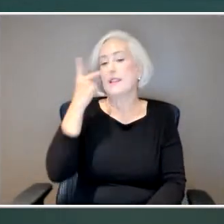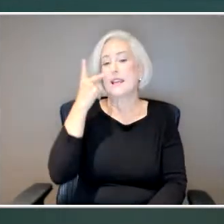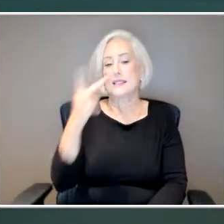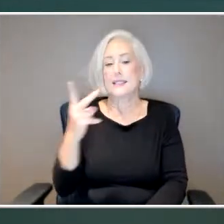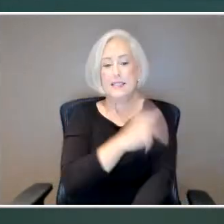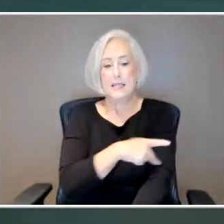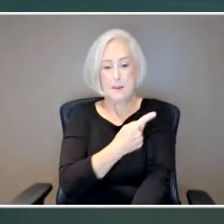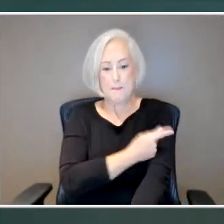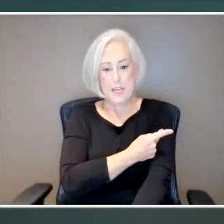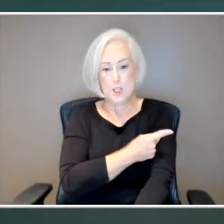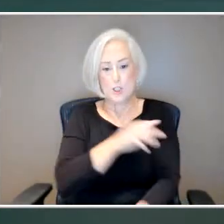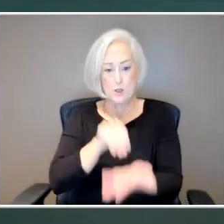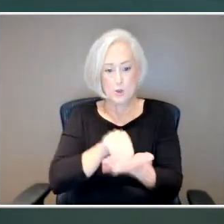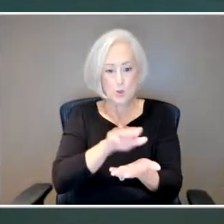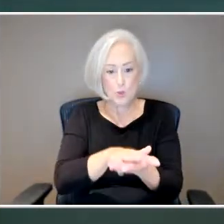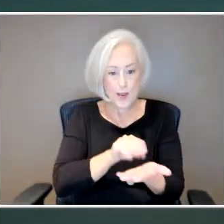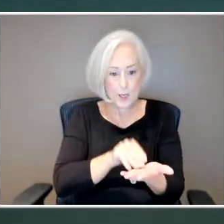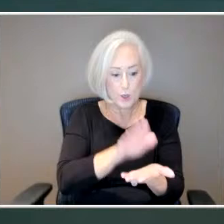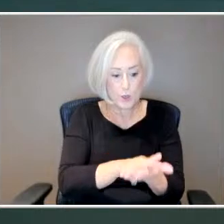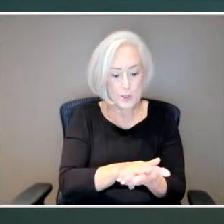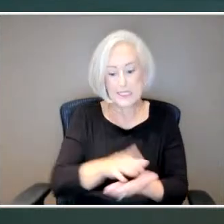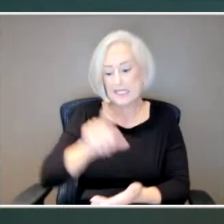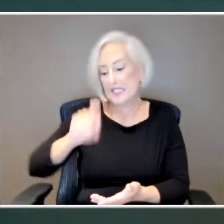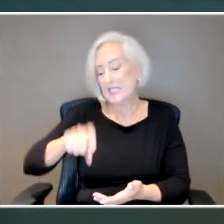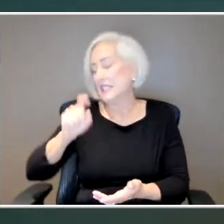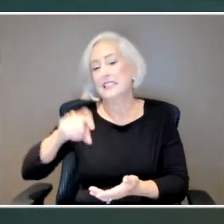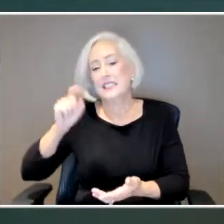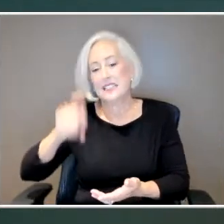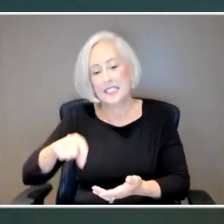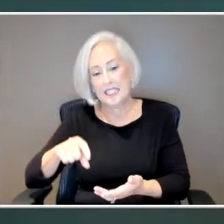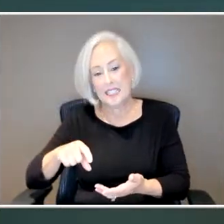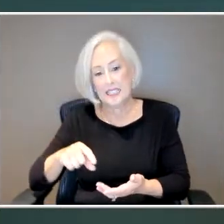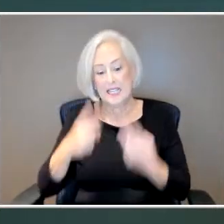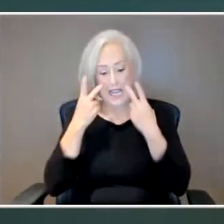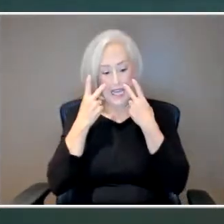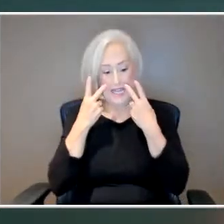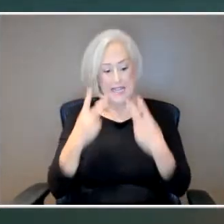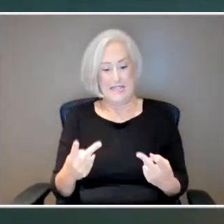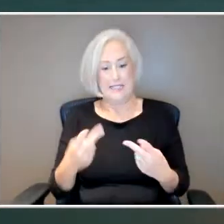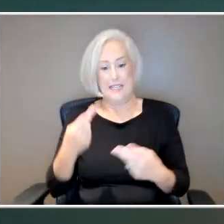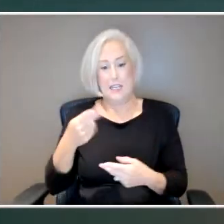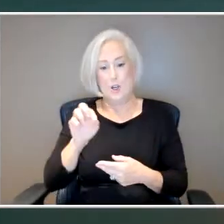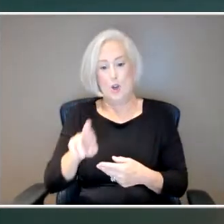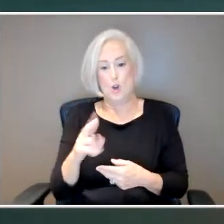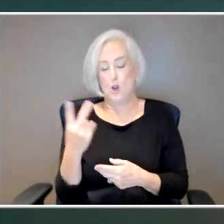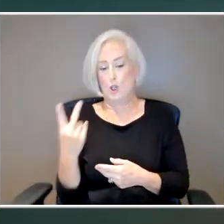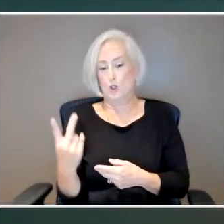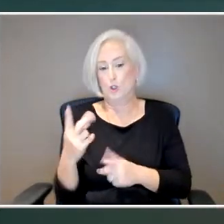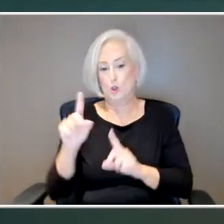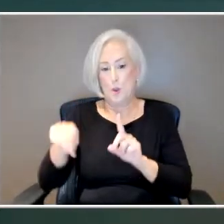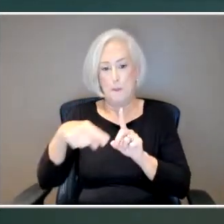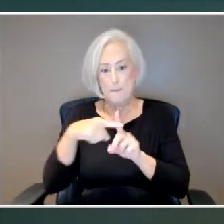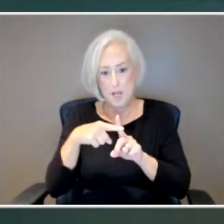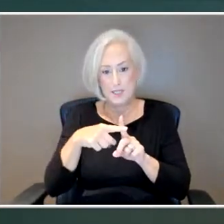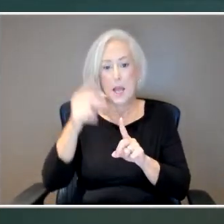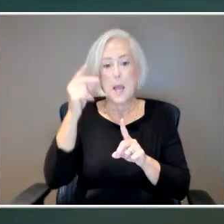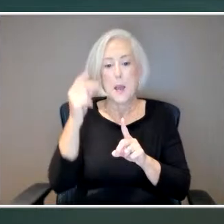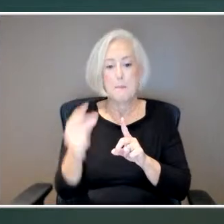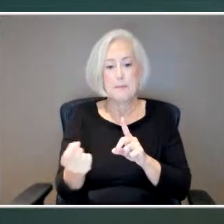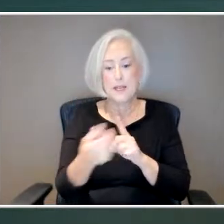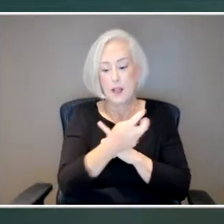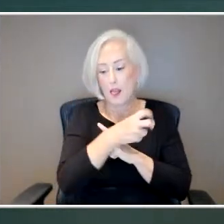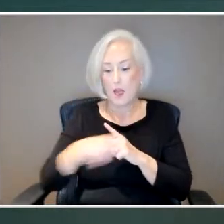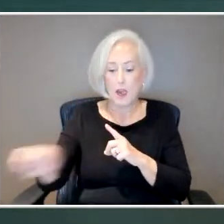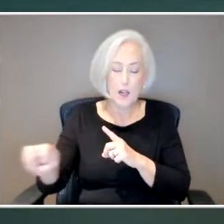talk to a patient like Kerrie, as soon as they see HER2 positive, that immediately goes to the medical oncologist. And